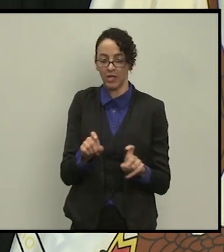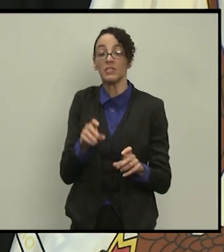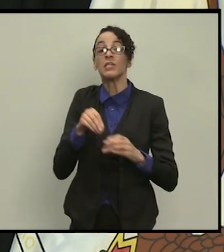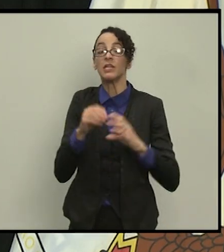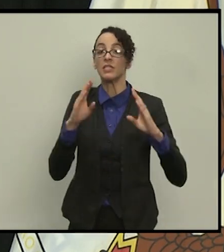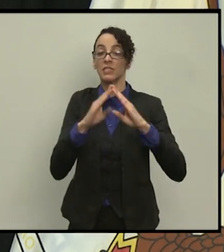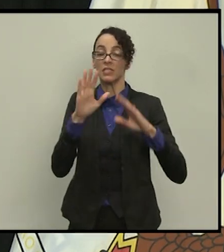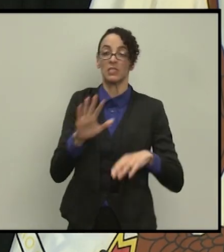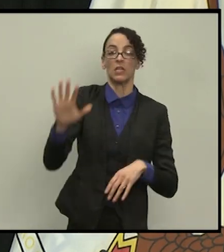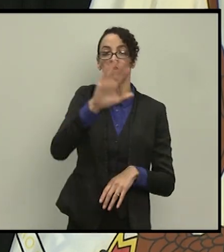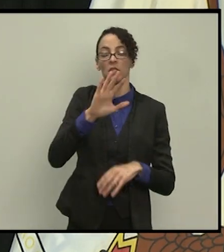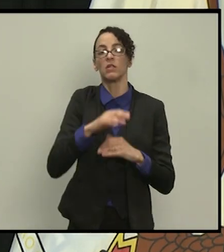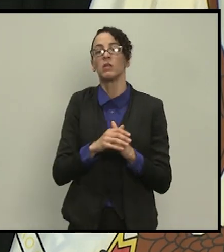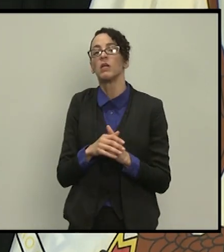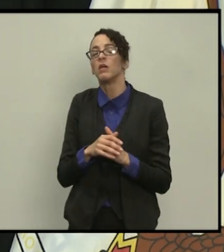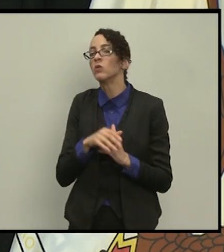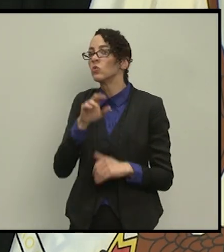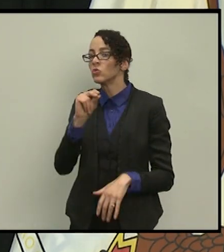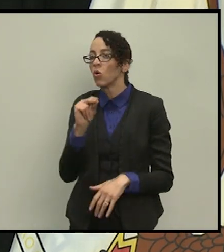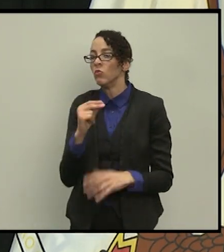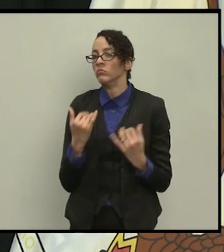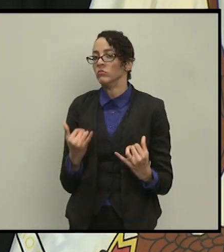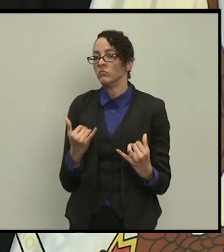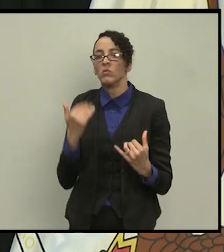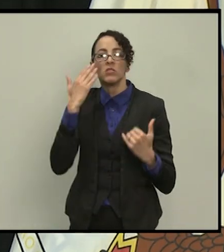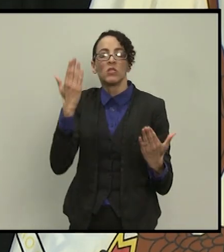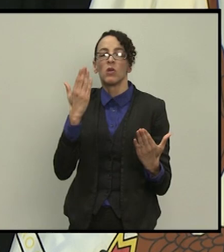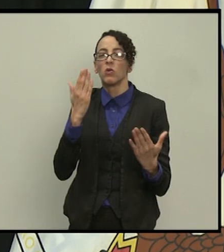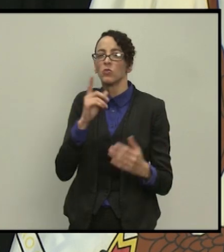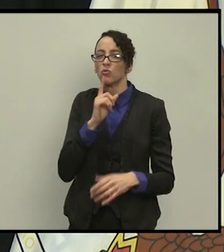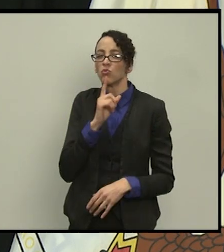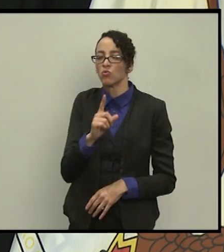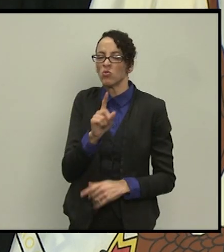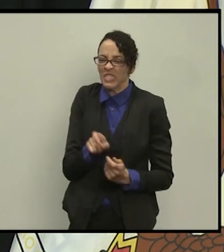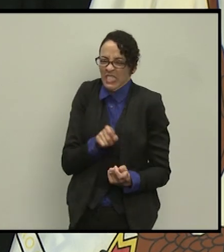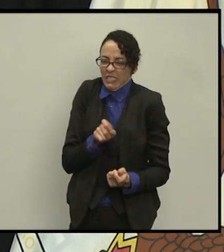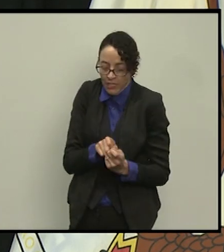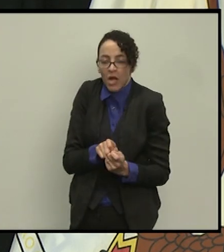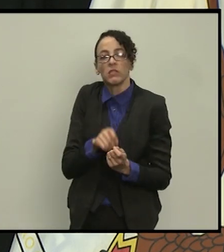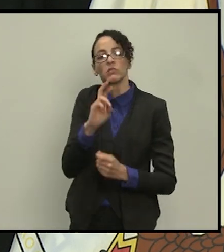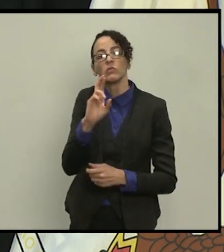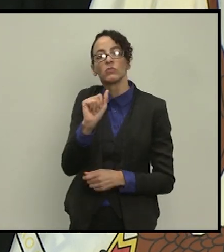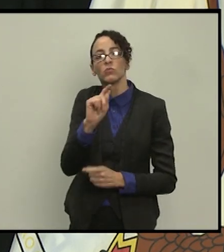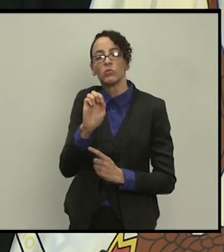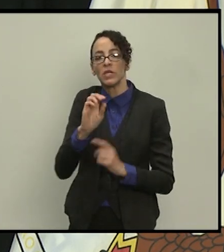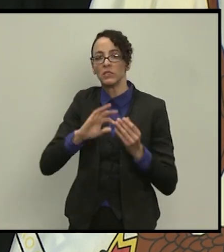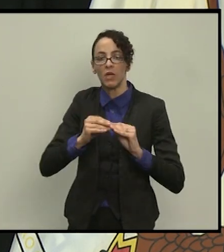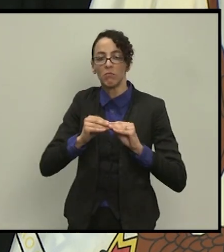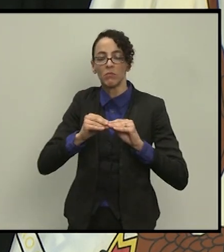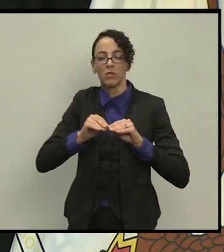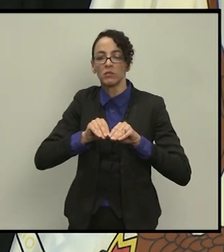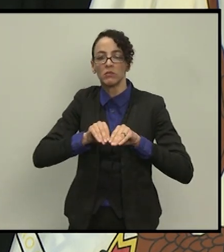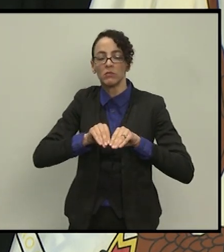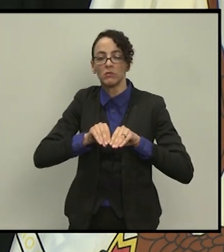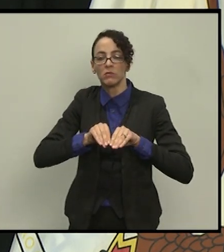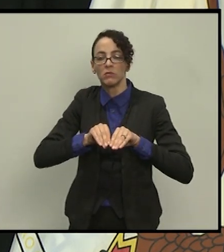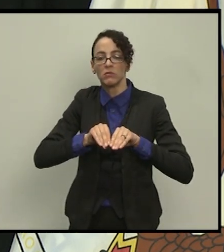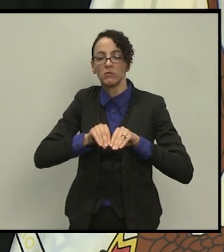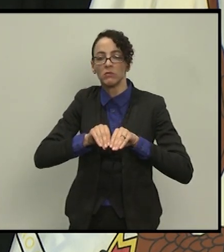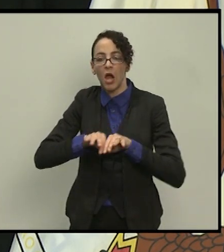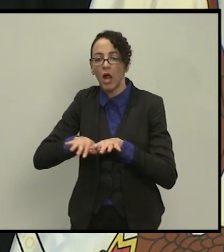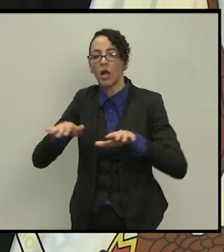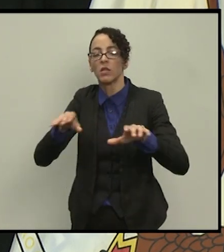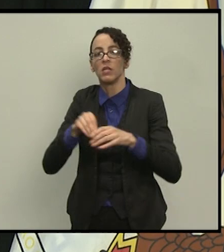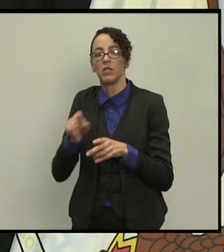city. So no, we do not know the true rate, if you will, of the coronavirus in